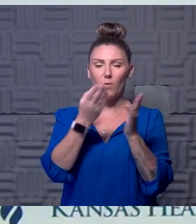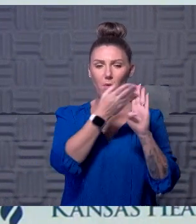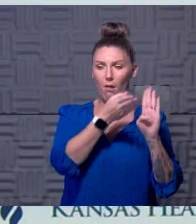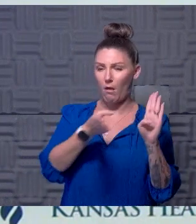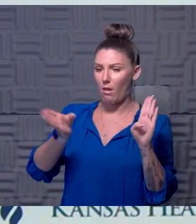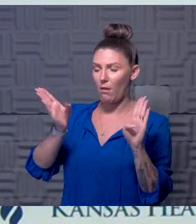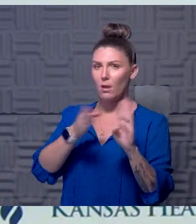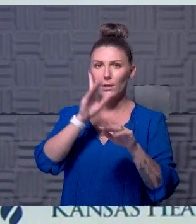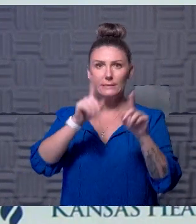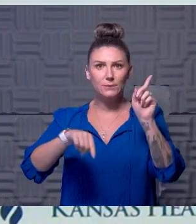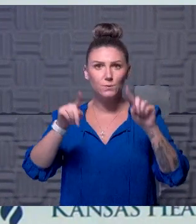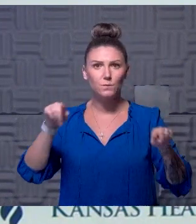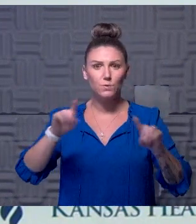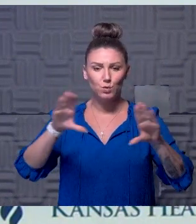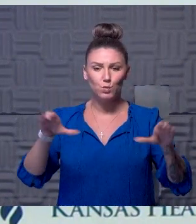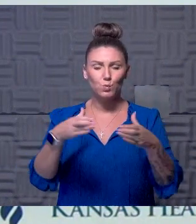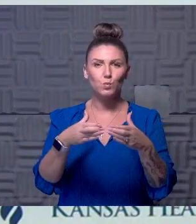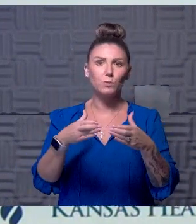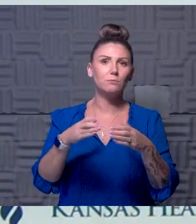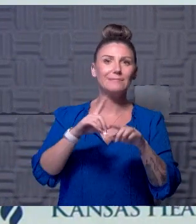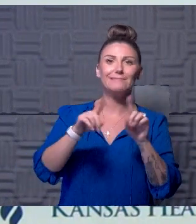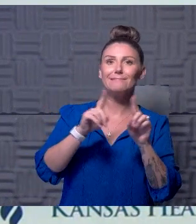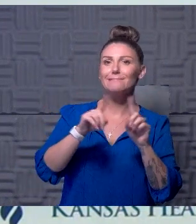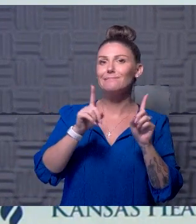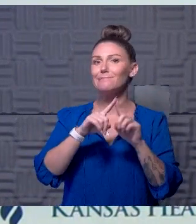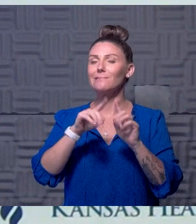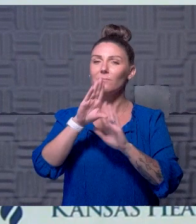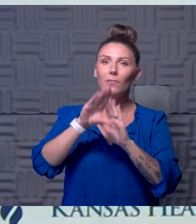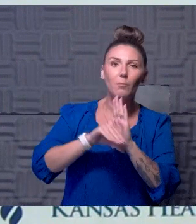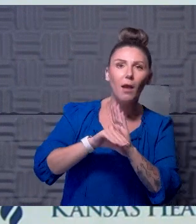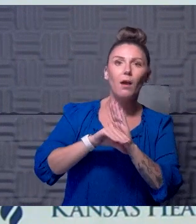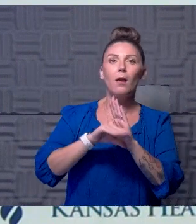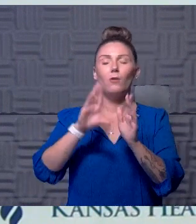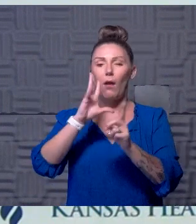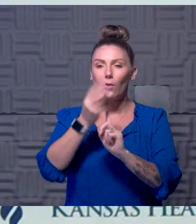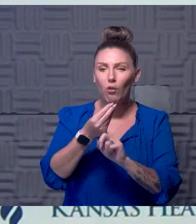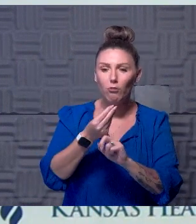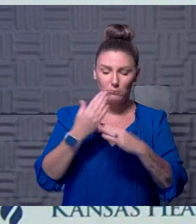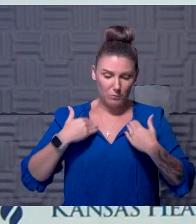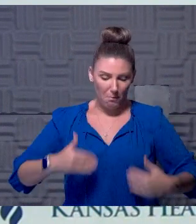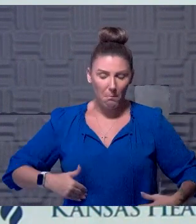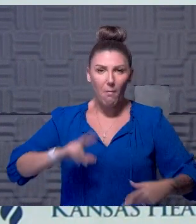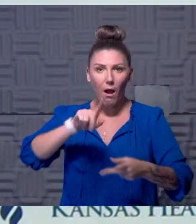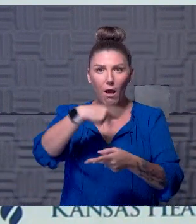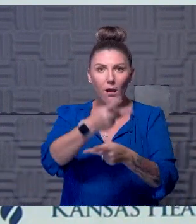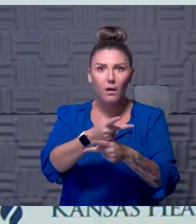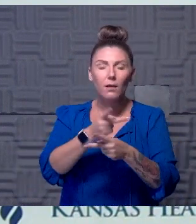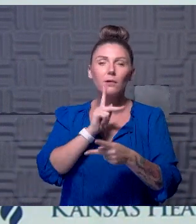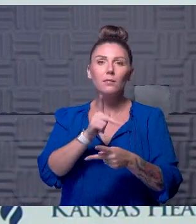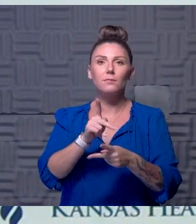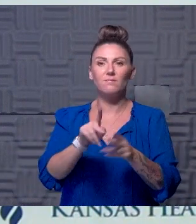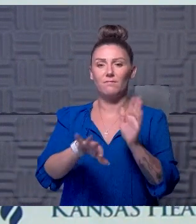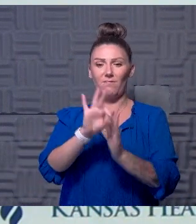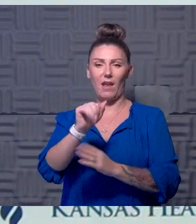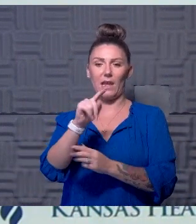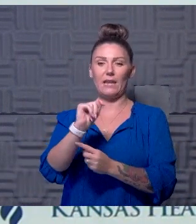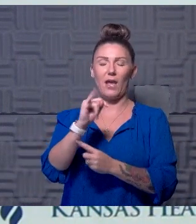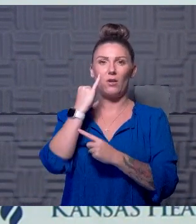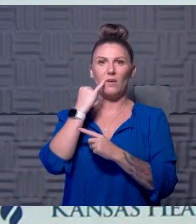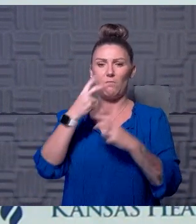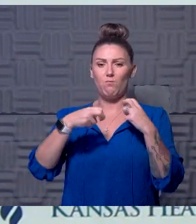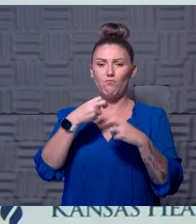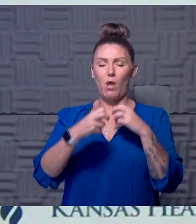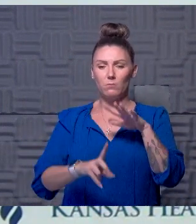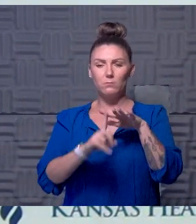group of people, including different ethnicities, different body types, because that's how we can find out if there is truly a problem with a vaccine.